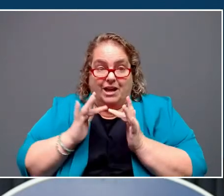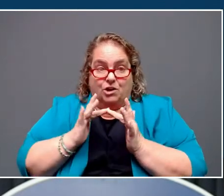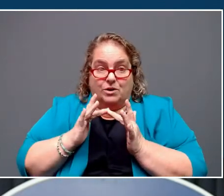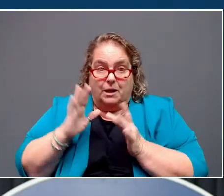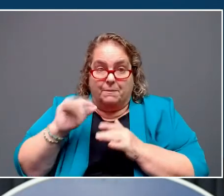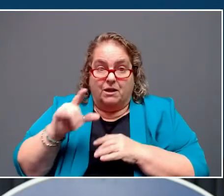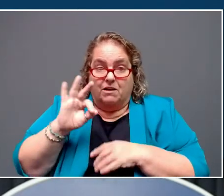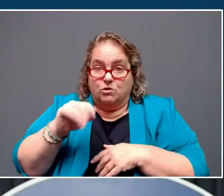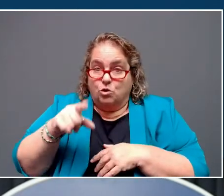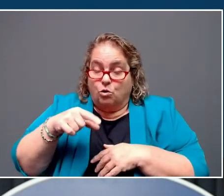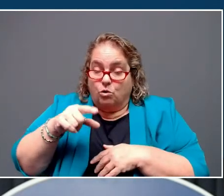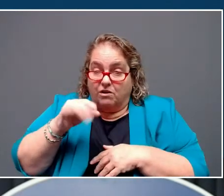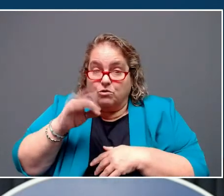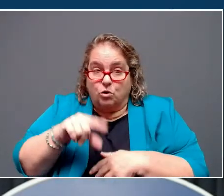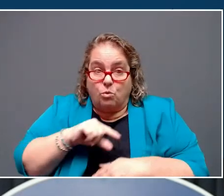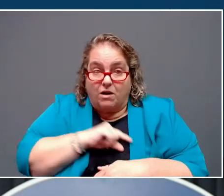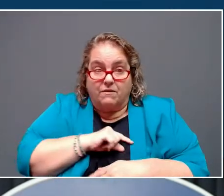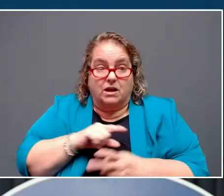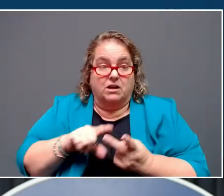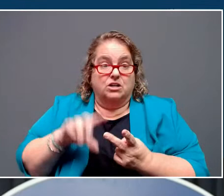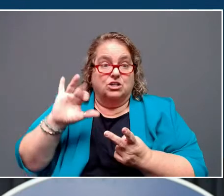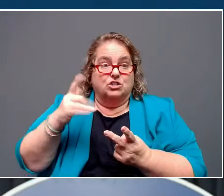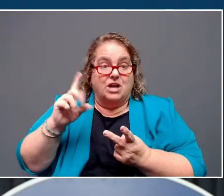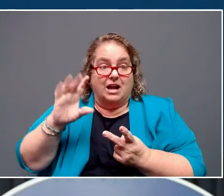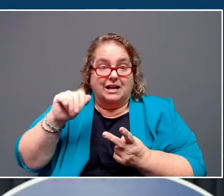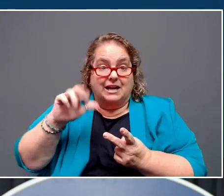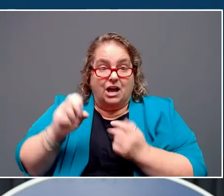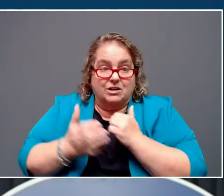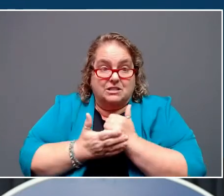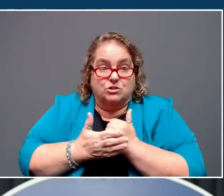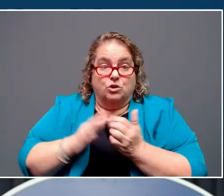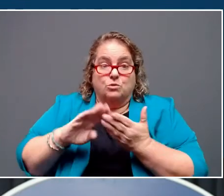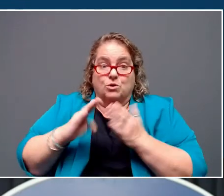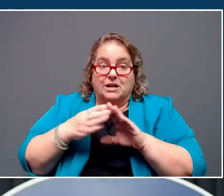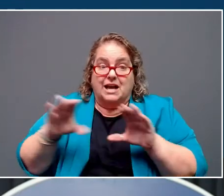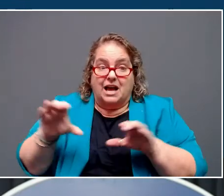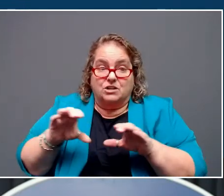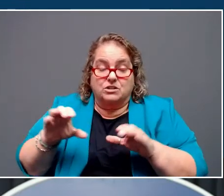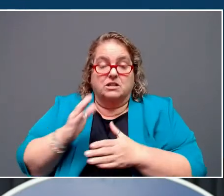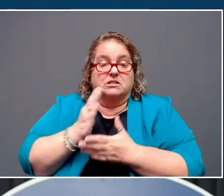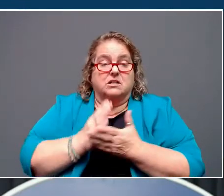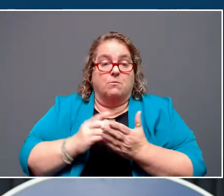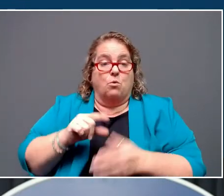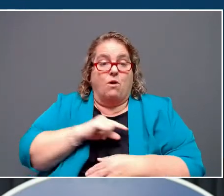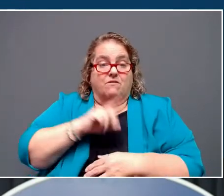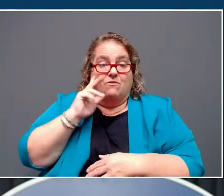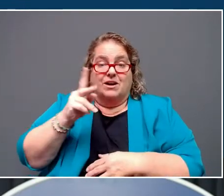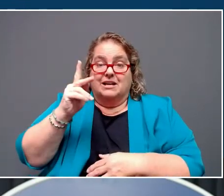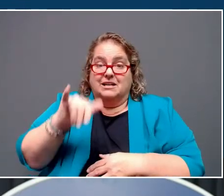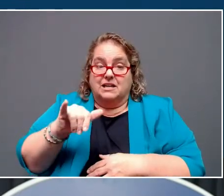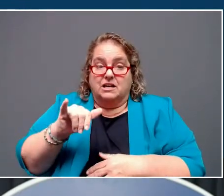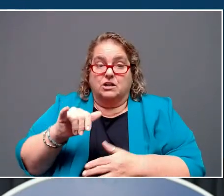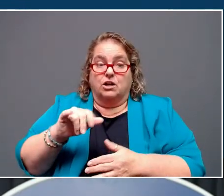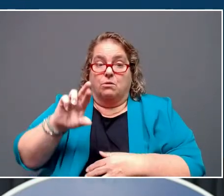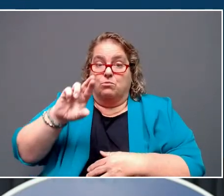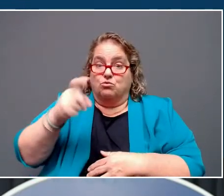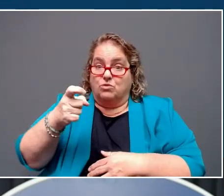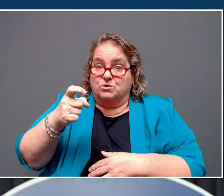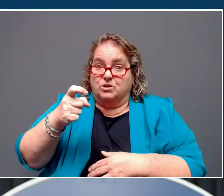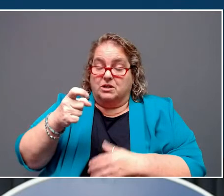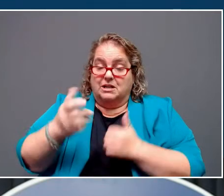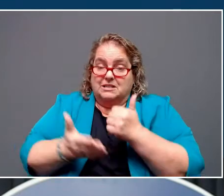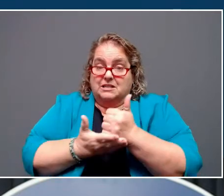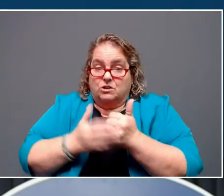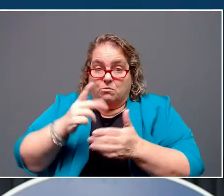child care assistance, community action agencies. Some qualify for Kentucky Prescription Assistance Program. We know how expensive